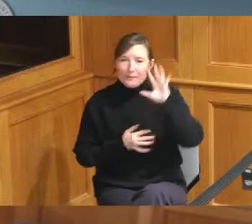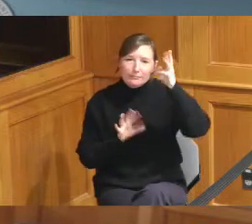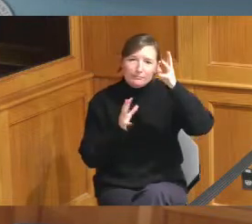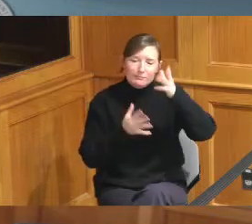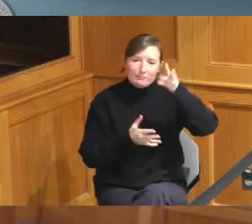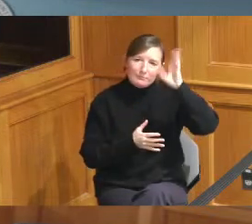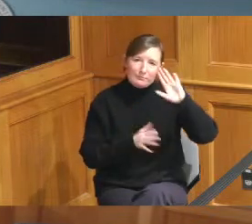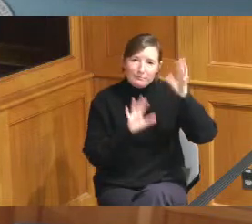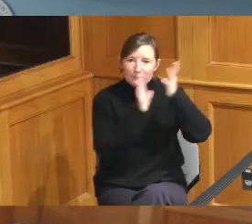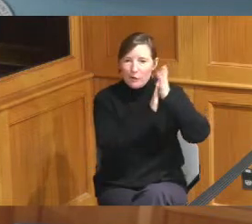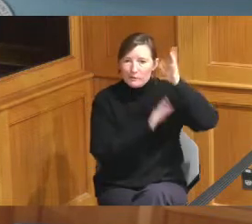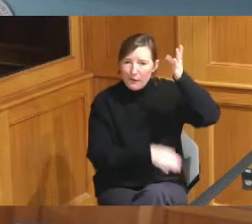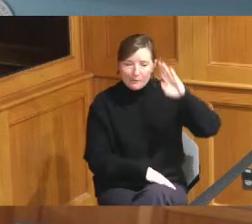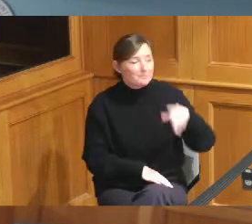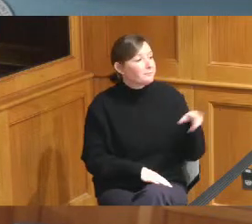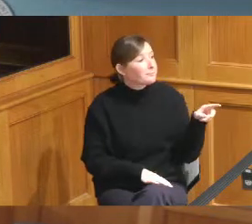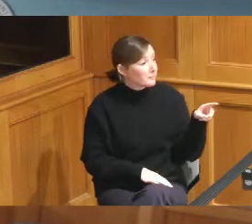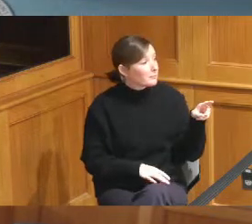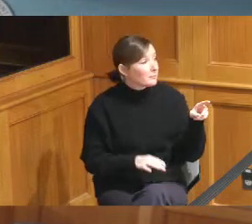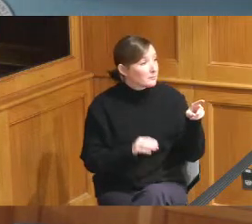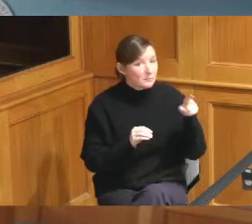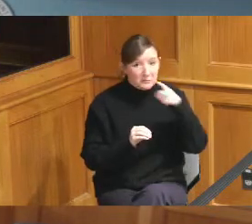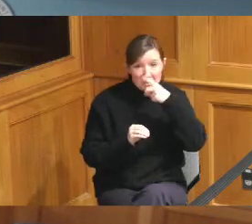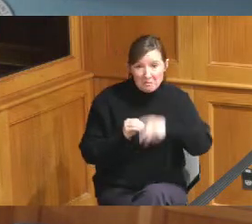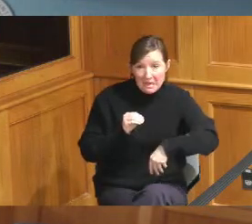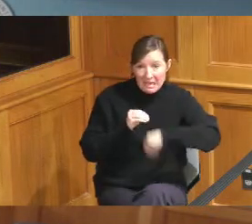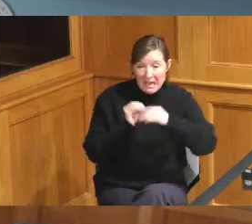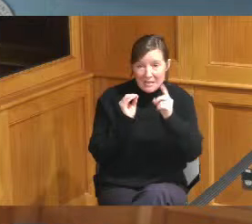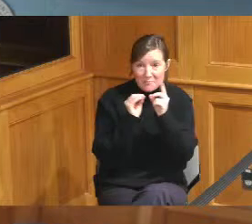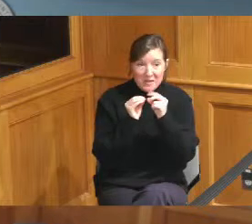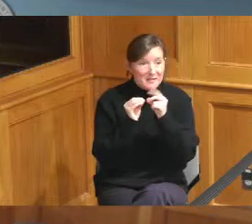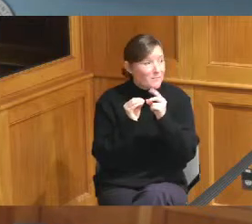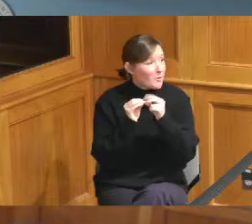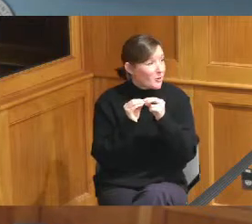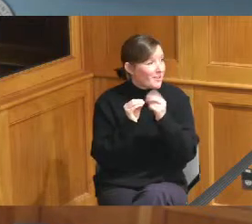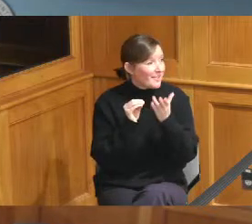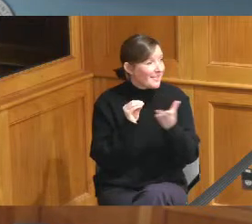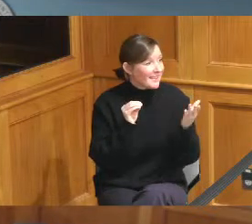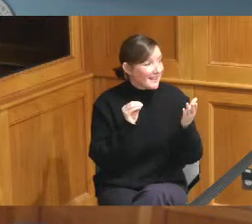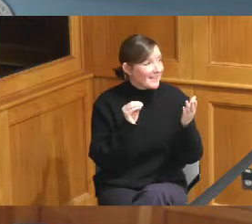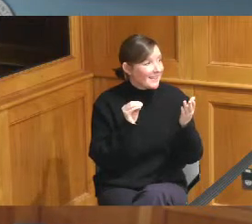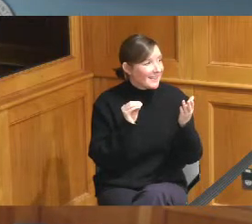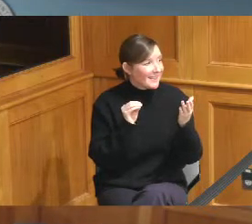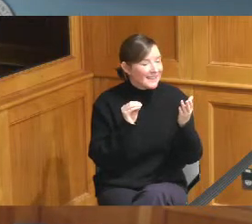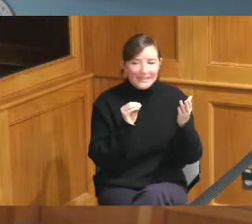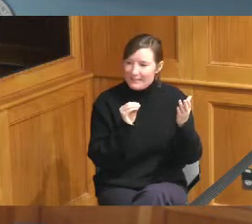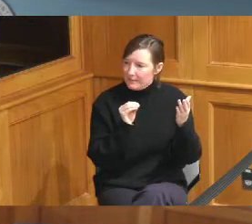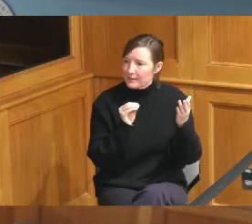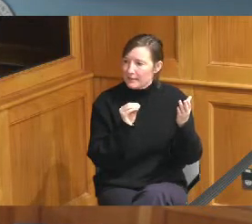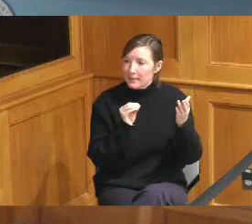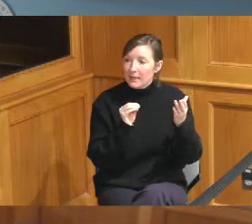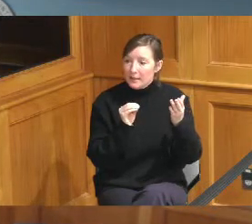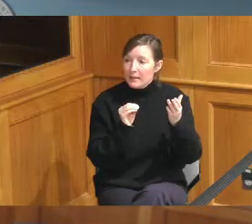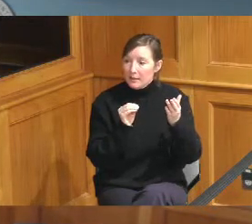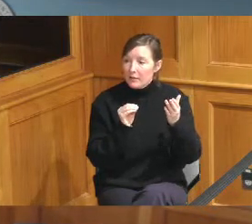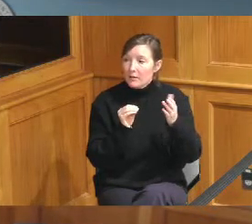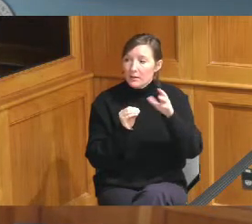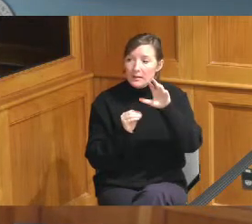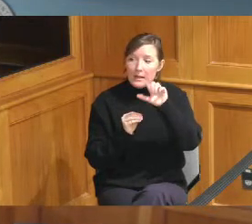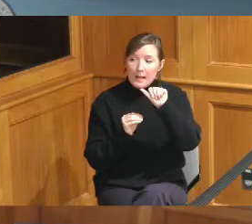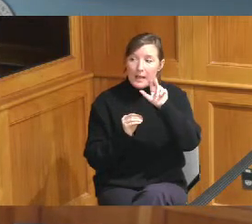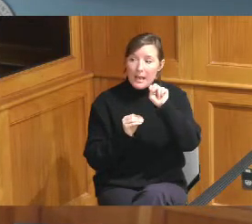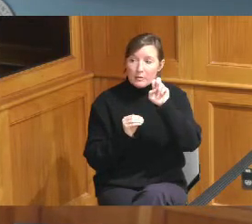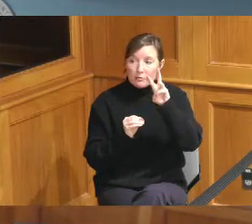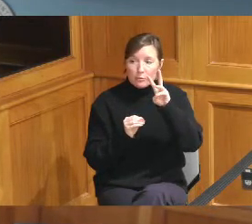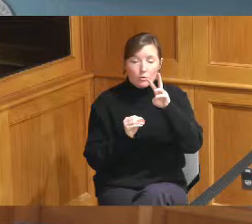more thing? I see Andrew Manis, writer of A Fire You Can't Put Out, in the back of the book.